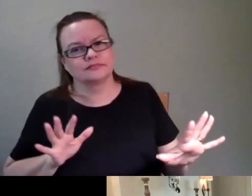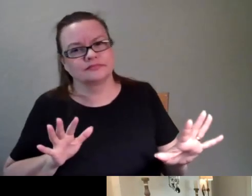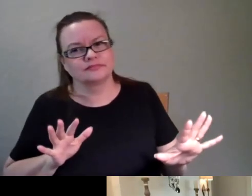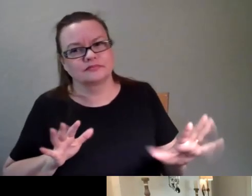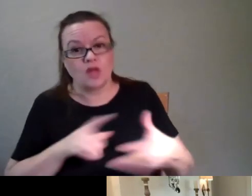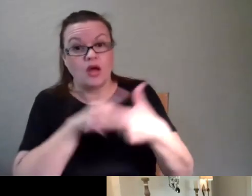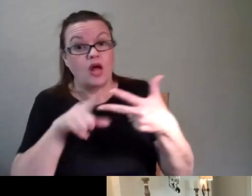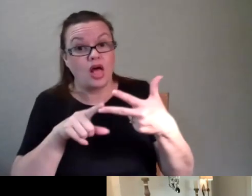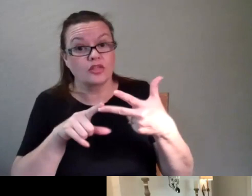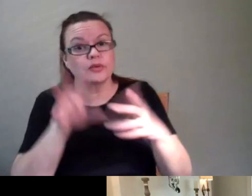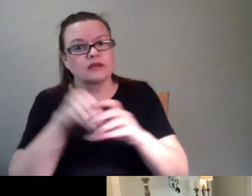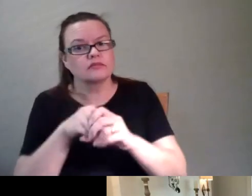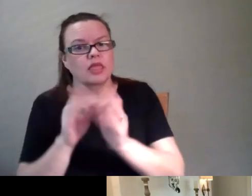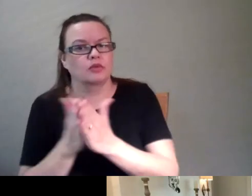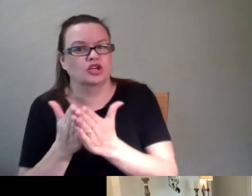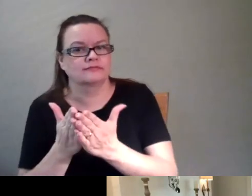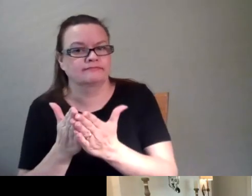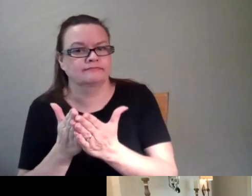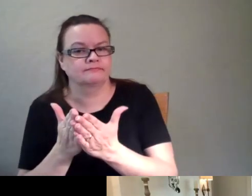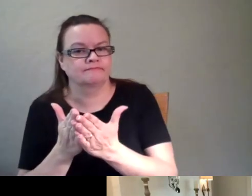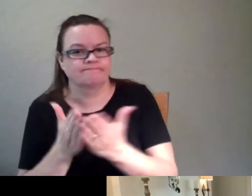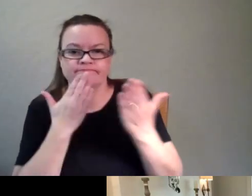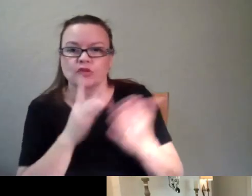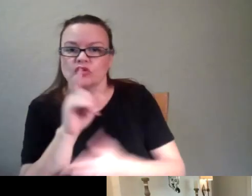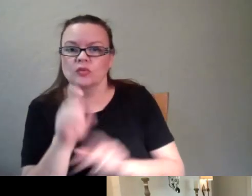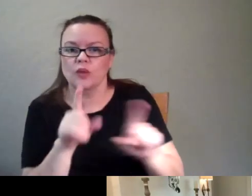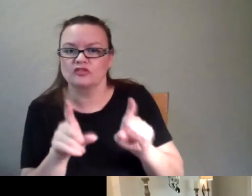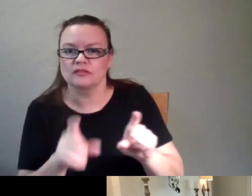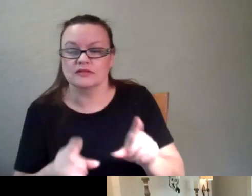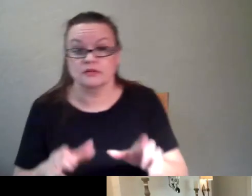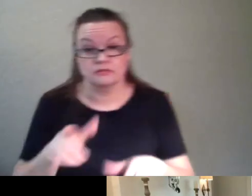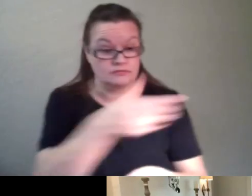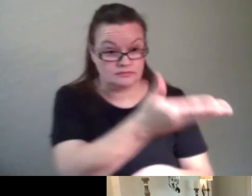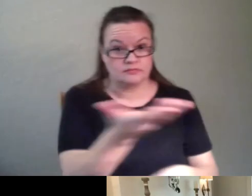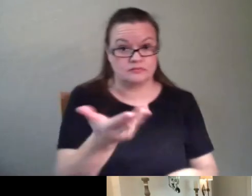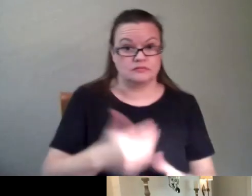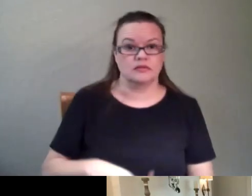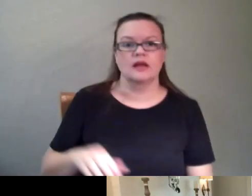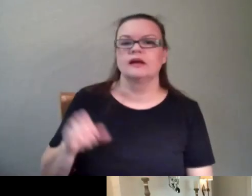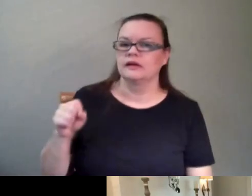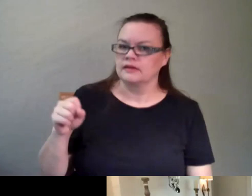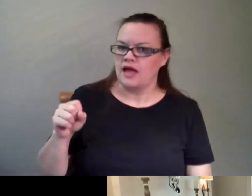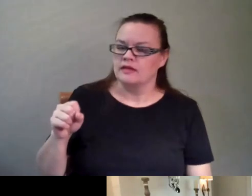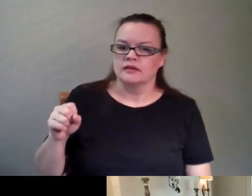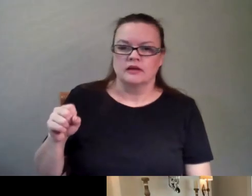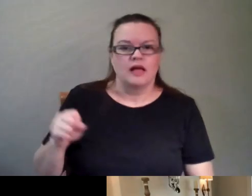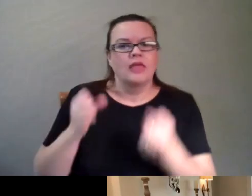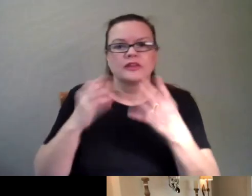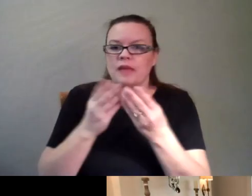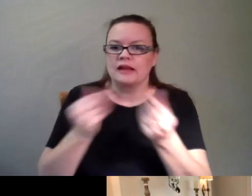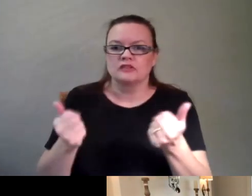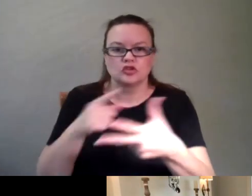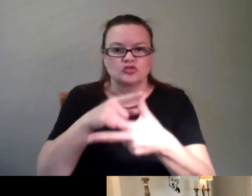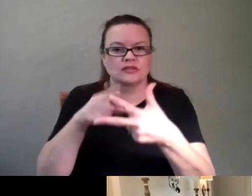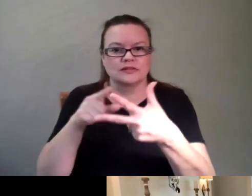address all three of those in our book. So good questions. Celinda? Yeah, I think there are solutions in all of the areas.